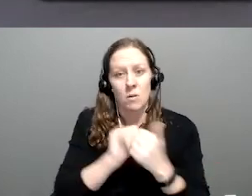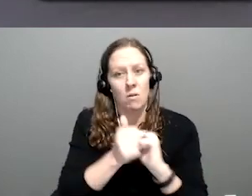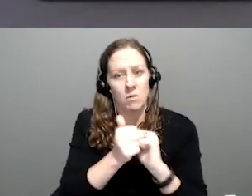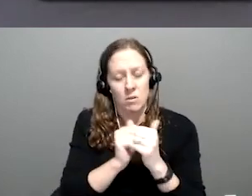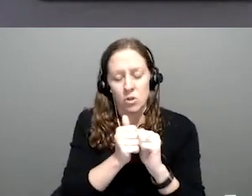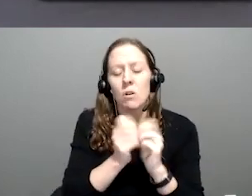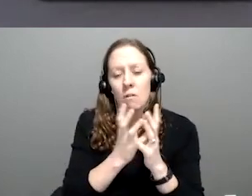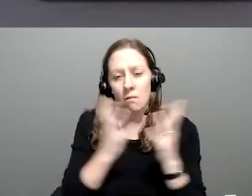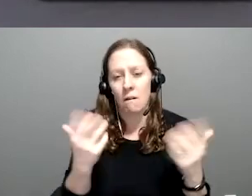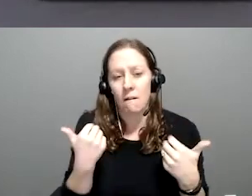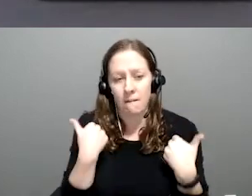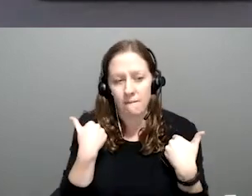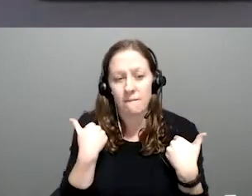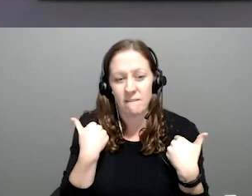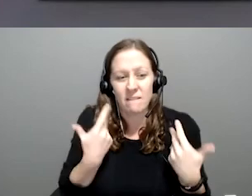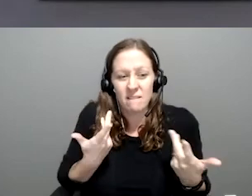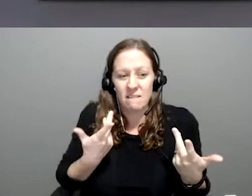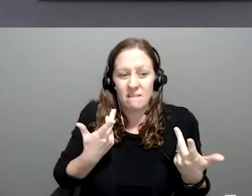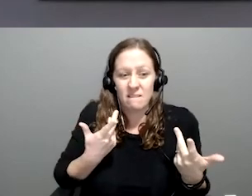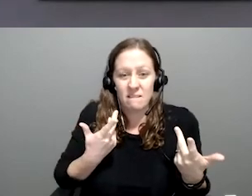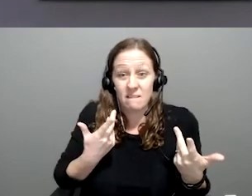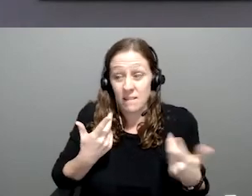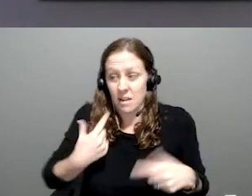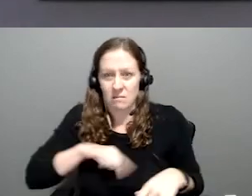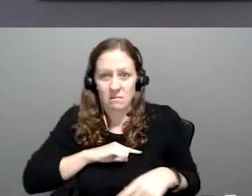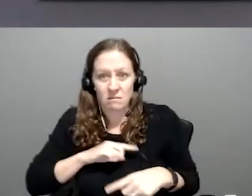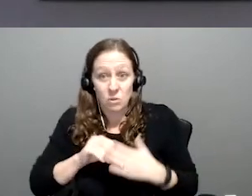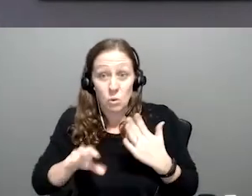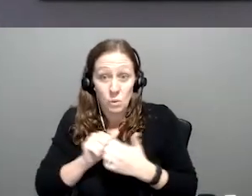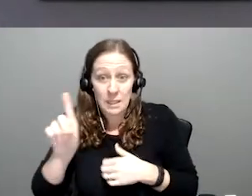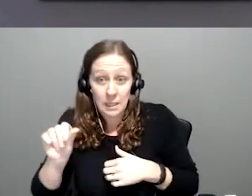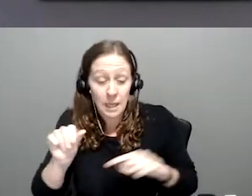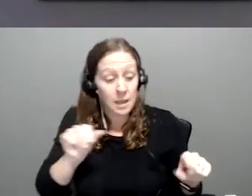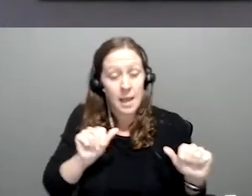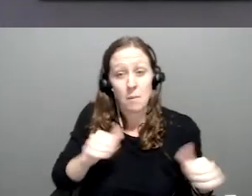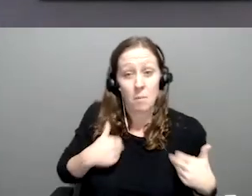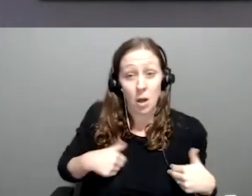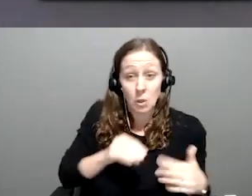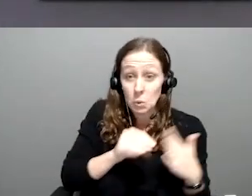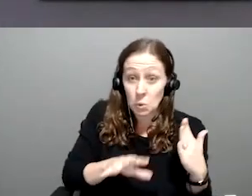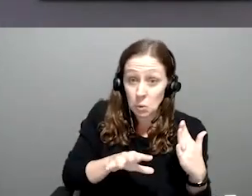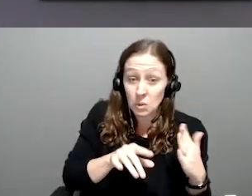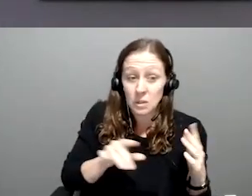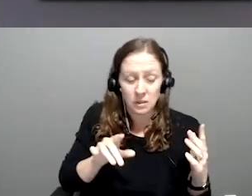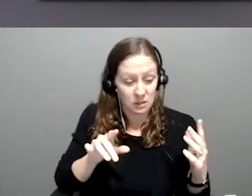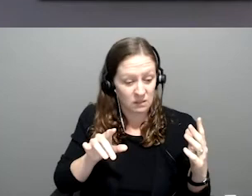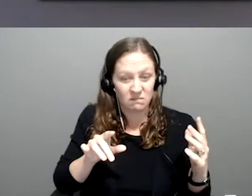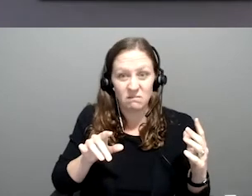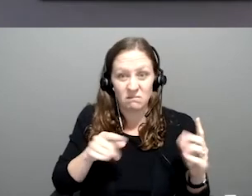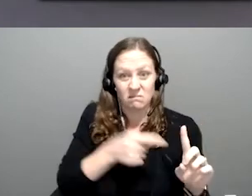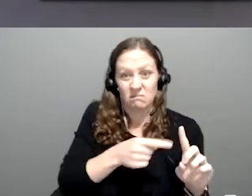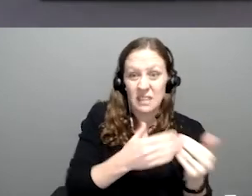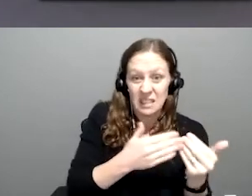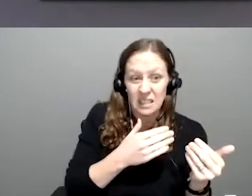with disabilities who are in law and able-bodied students who are in law. And we see a lot of comparison done just